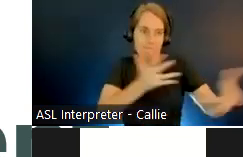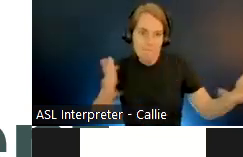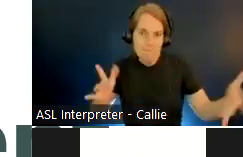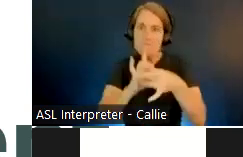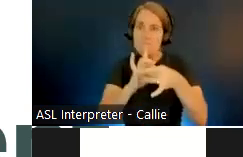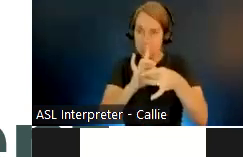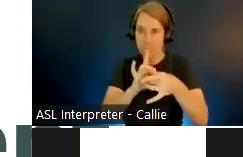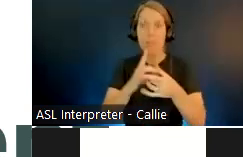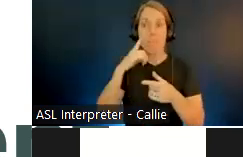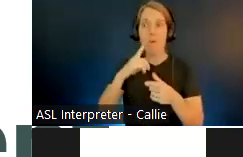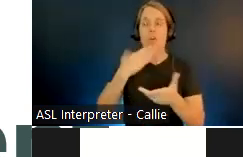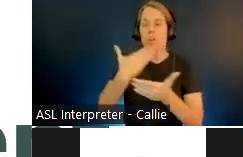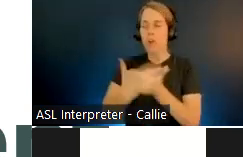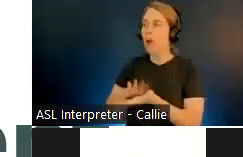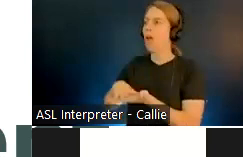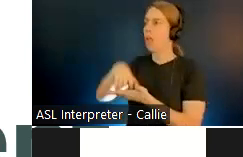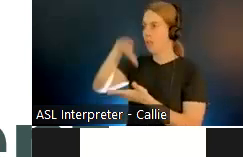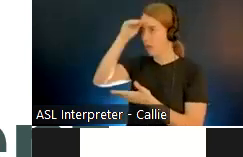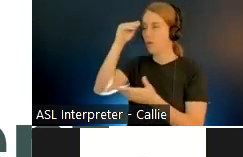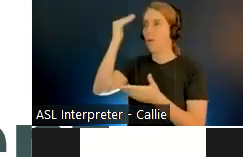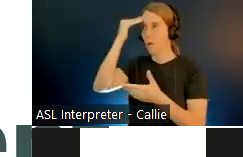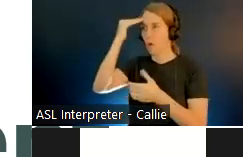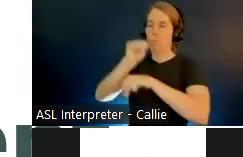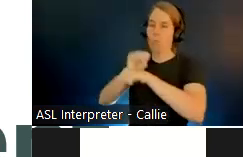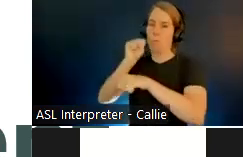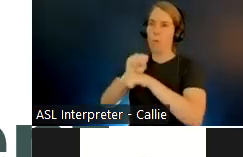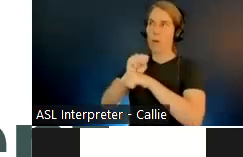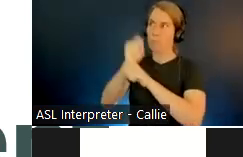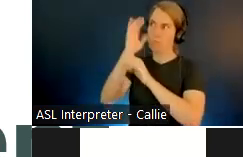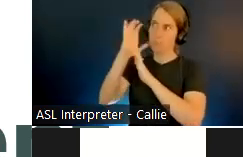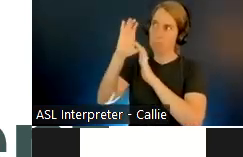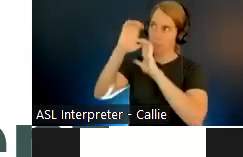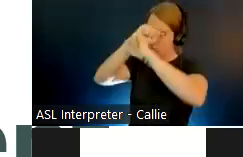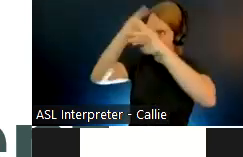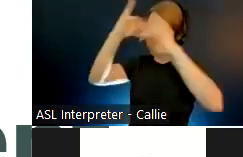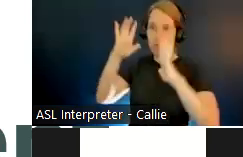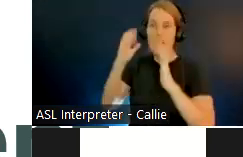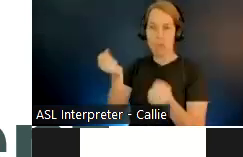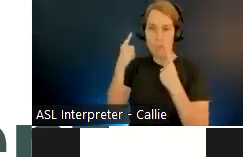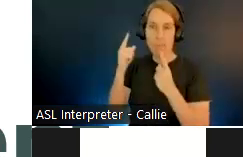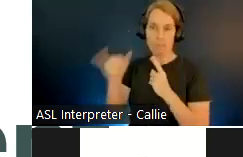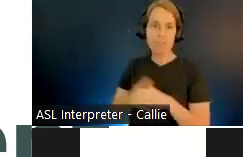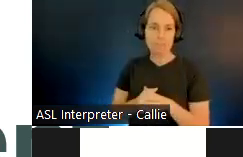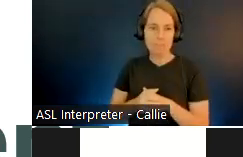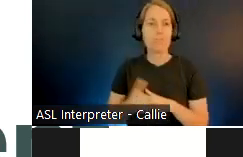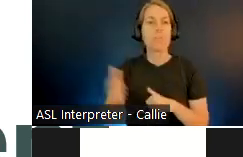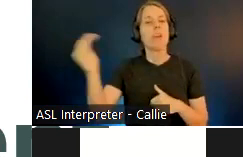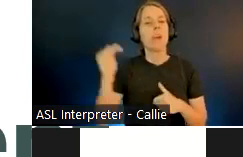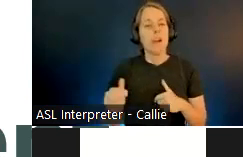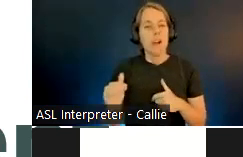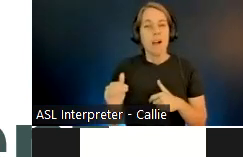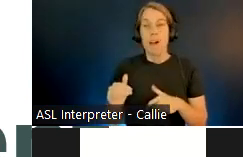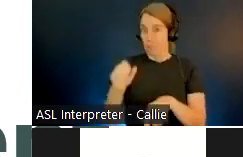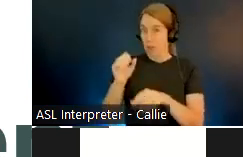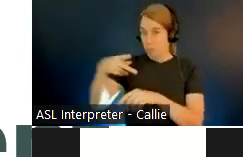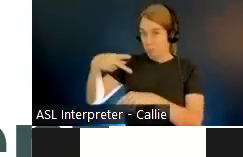to coordinate and ensure the provision of the pre-eds under this section. The pre-eds are typically delivered at